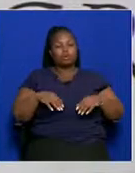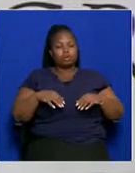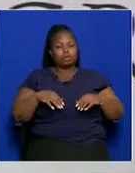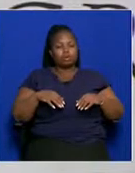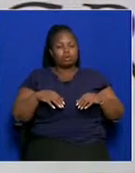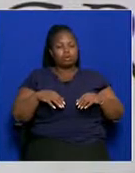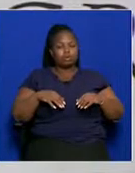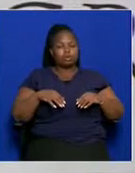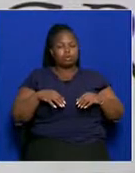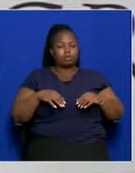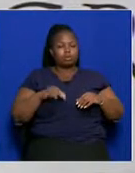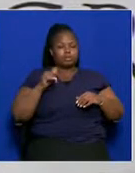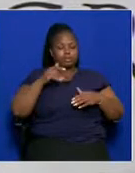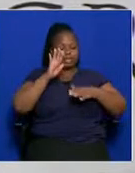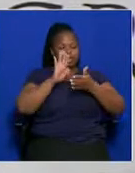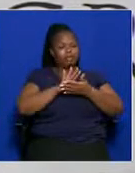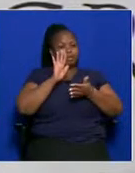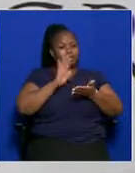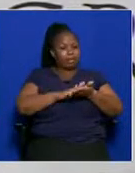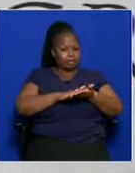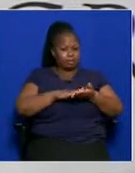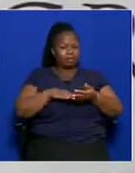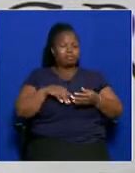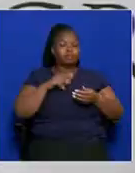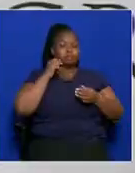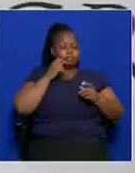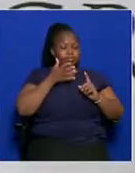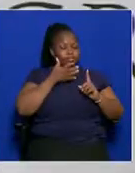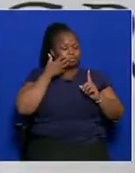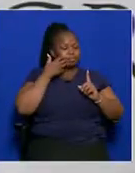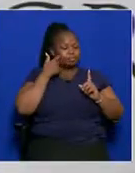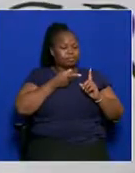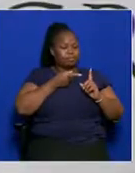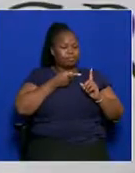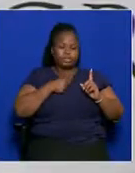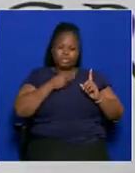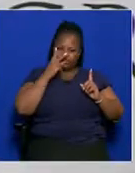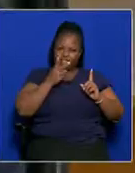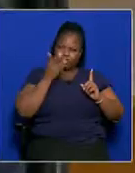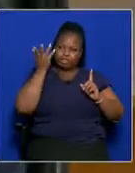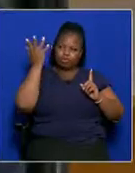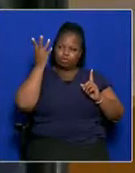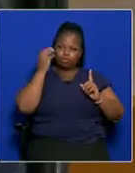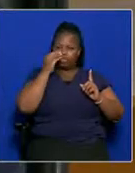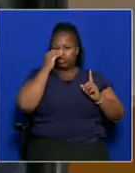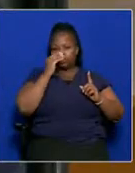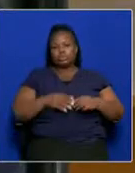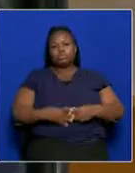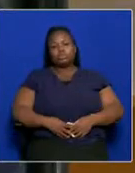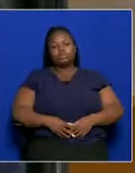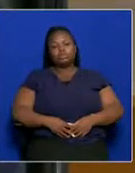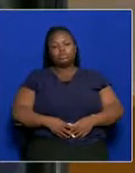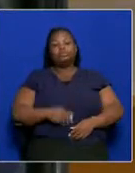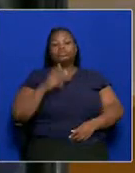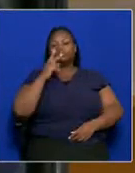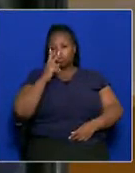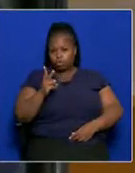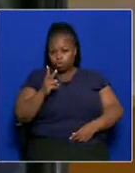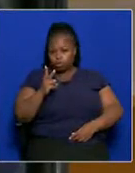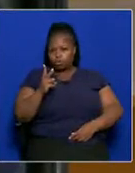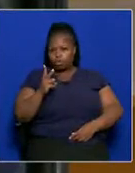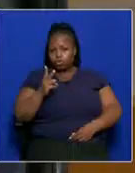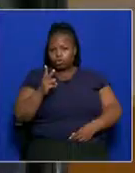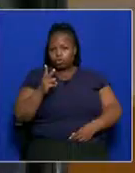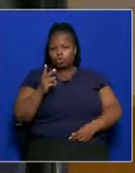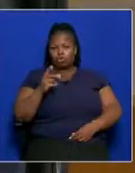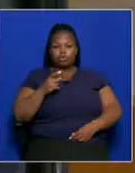Mr. Madlanga in that regard. And Mr. Madlanga, I have seen it somewhere on the news. You Yes, saw it. You saw it, and you must have